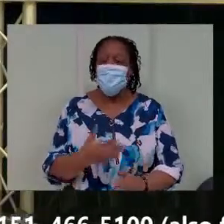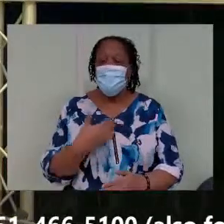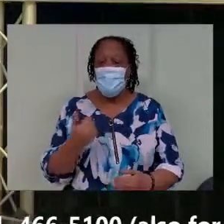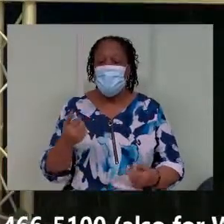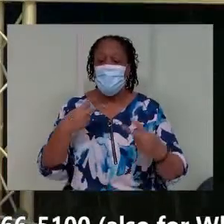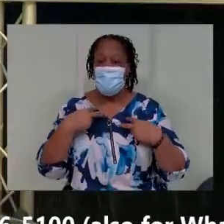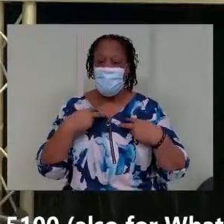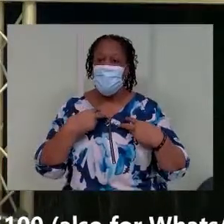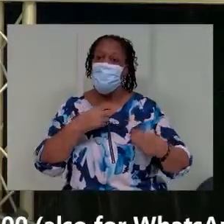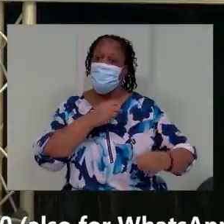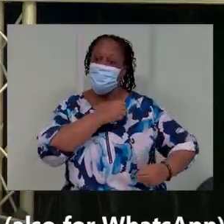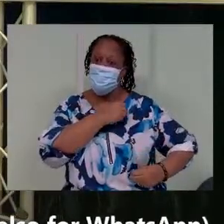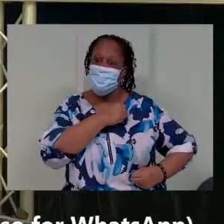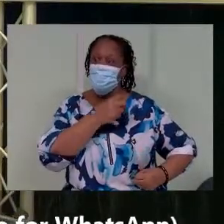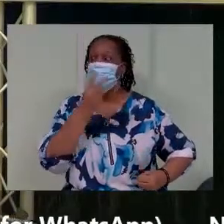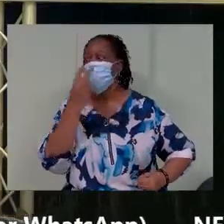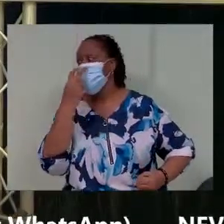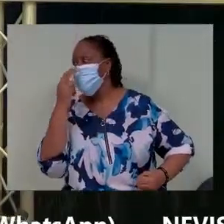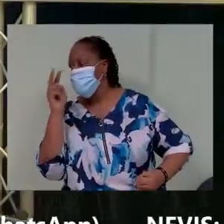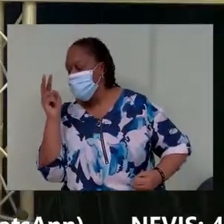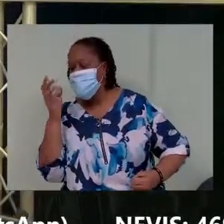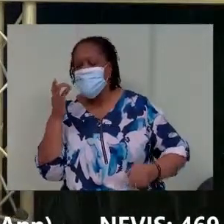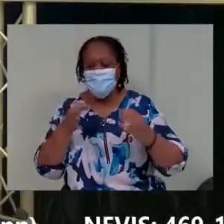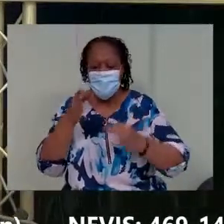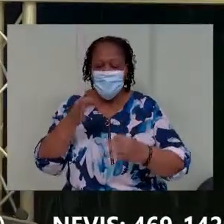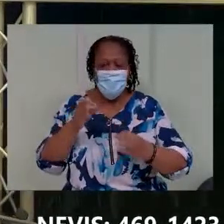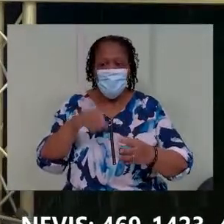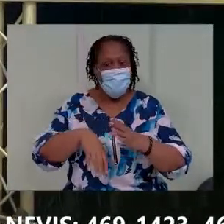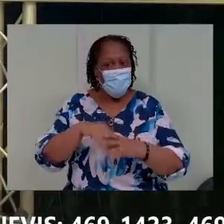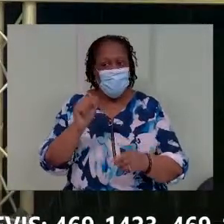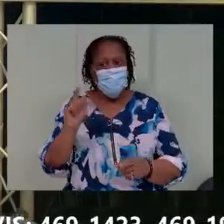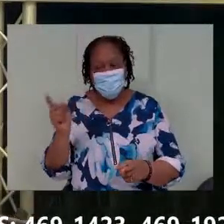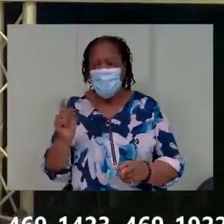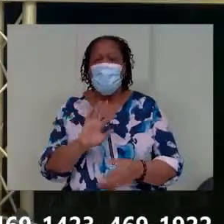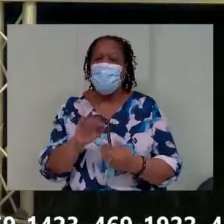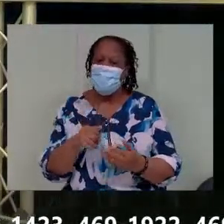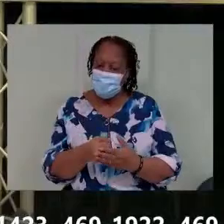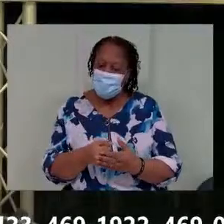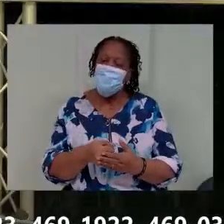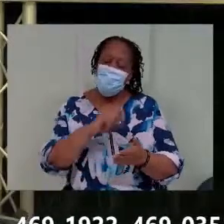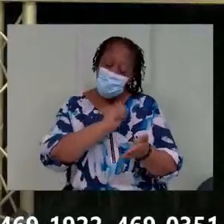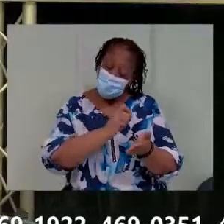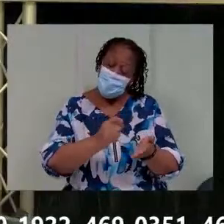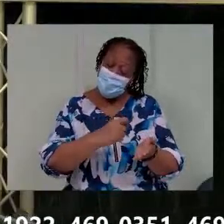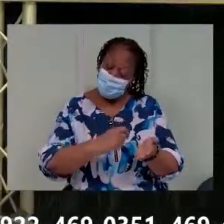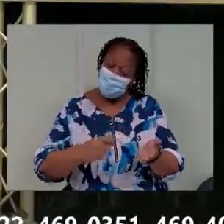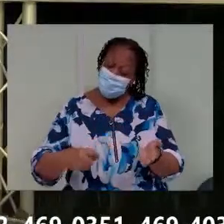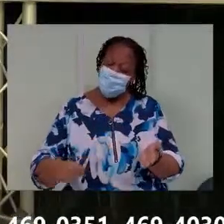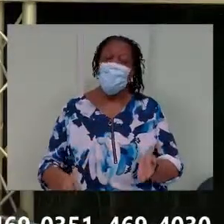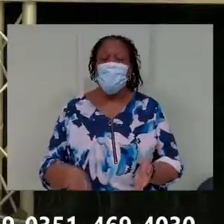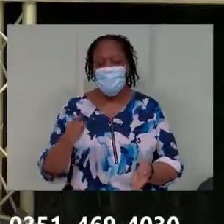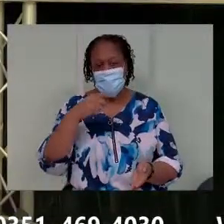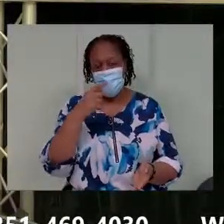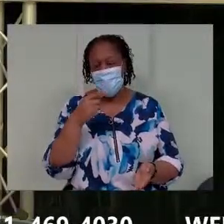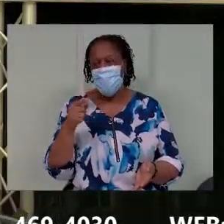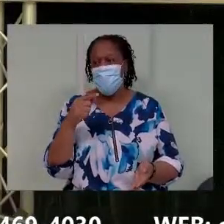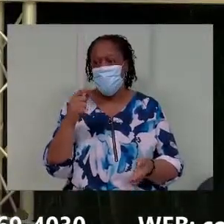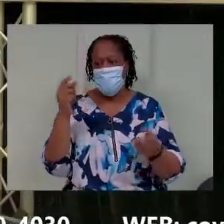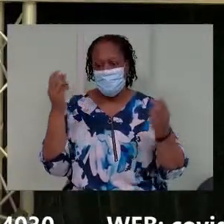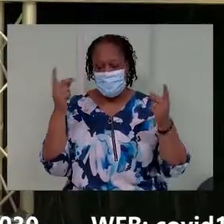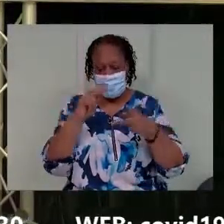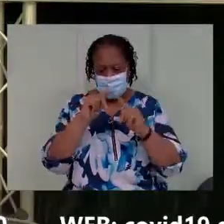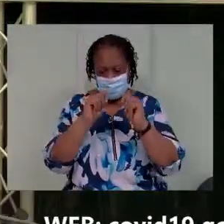that will be at your cost. After that is done, then you will be given the necessary permissions